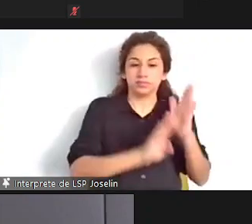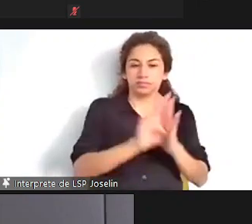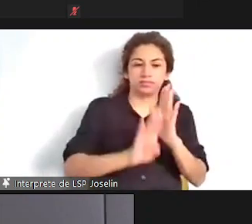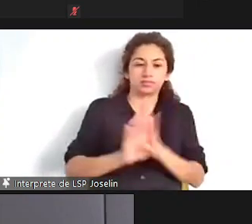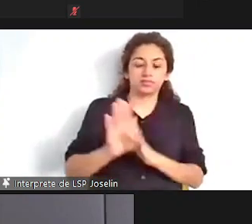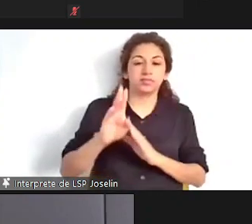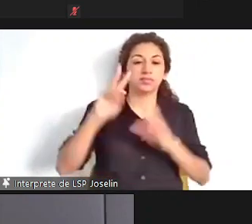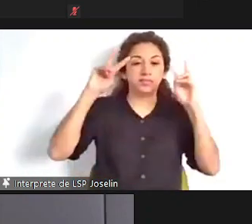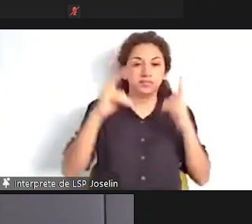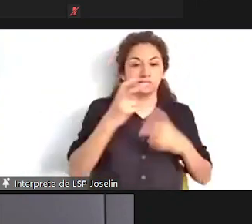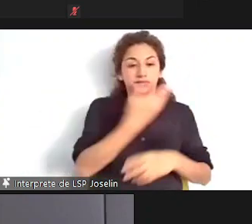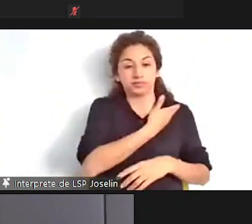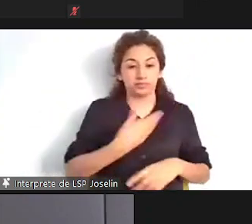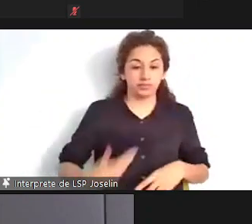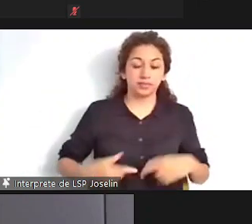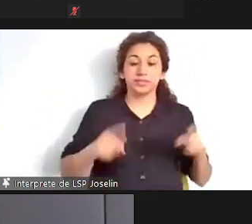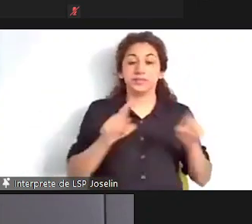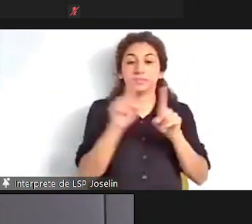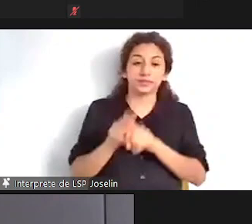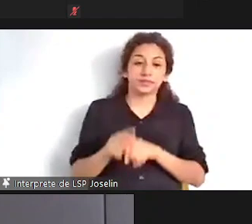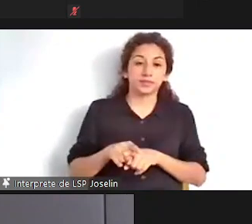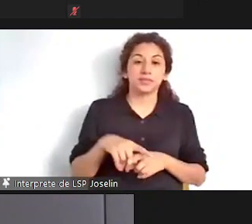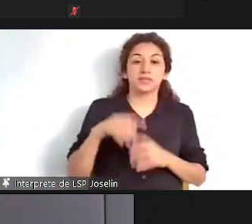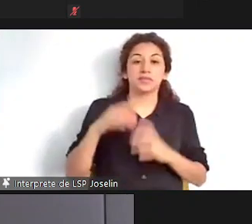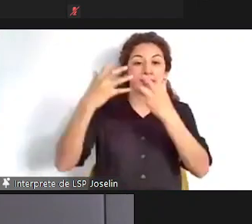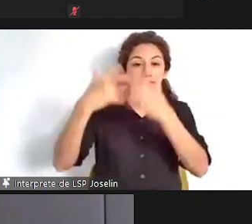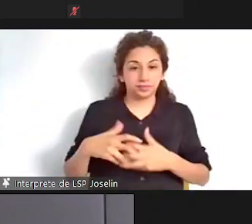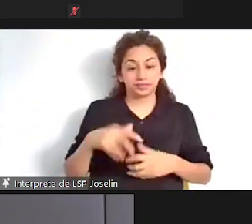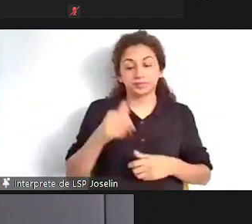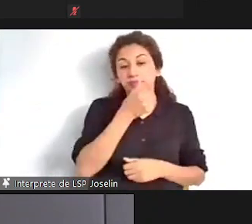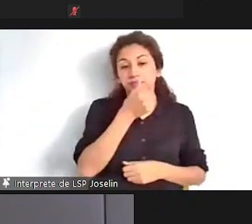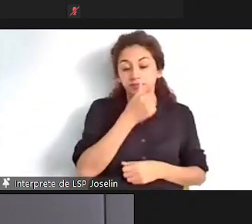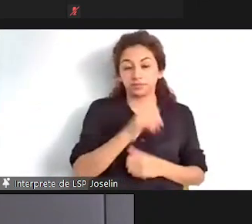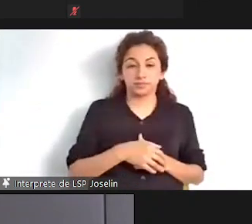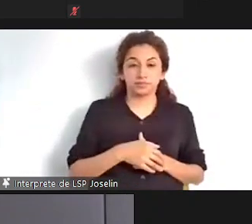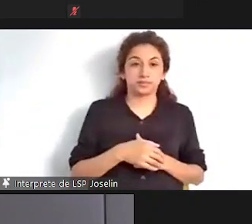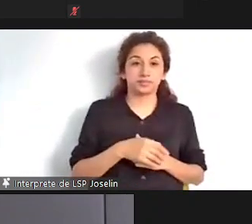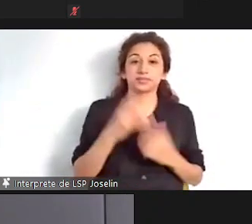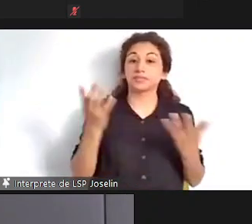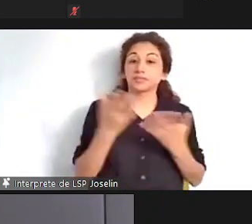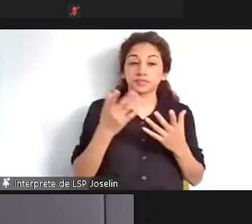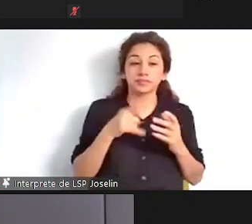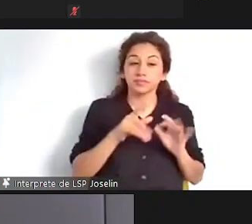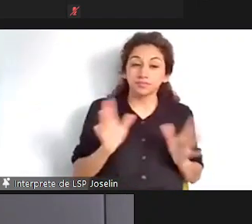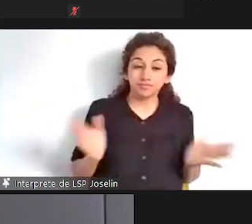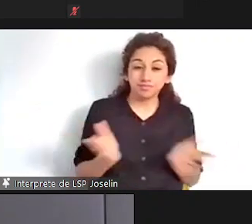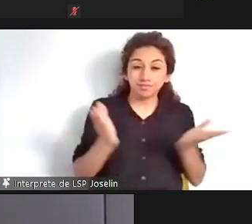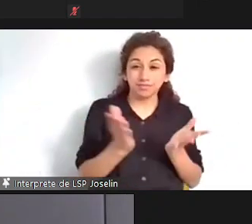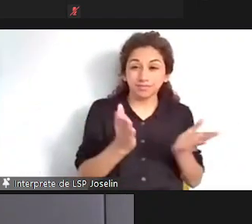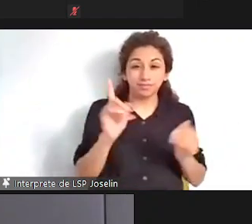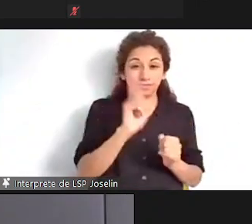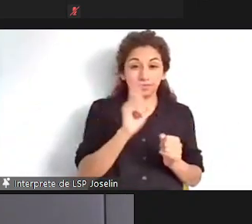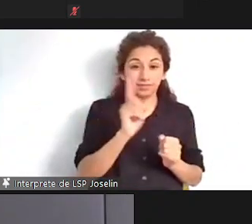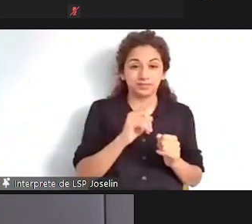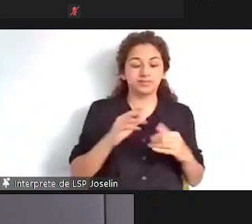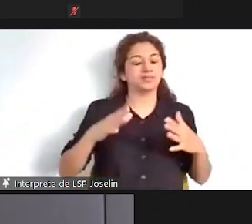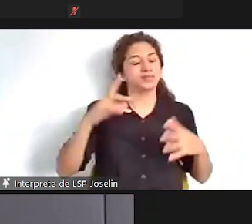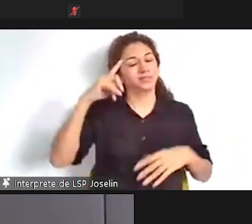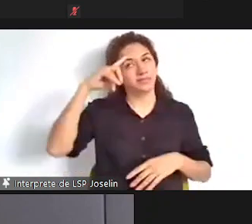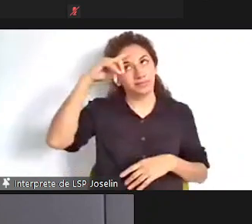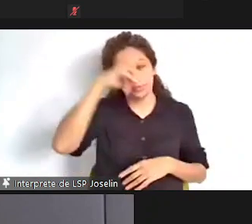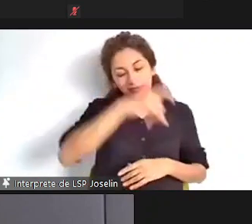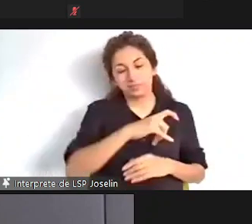on performance on the government and the private sector without that engine of the civil society it is very